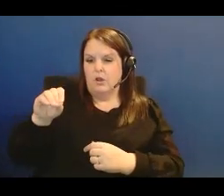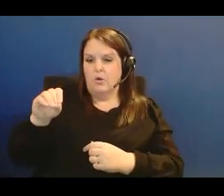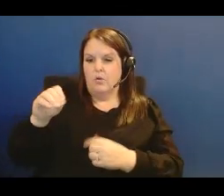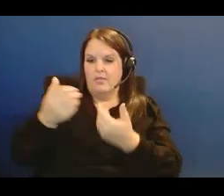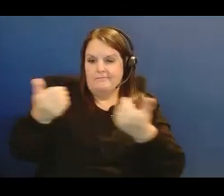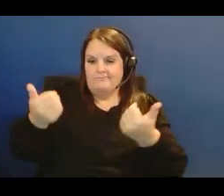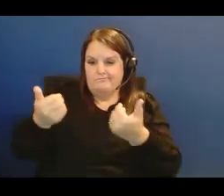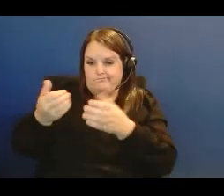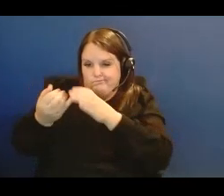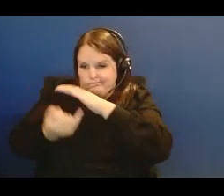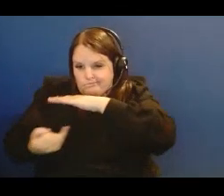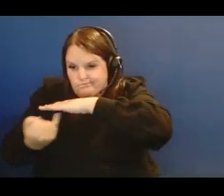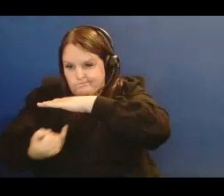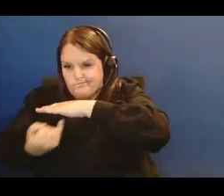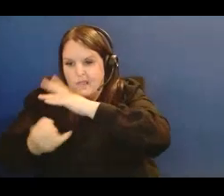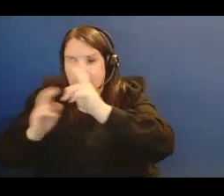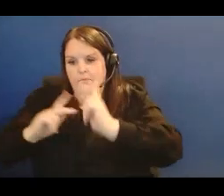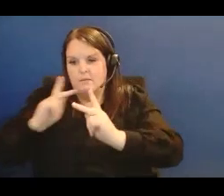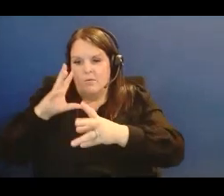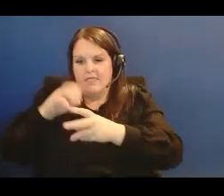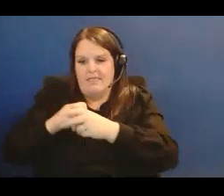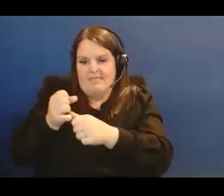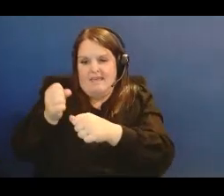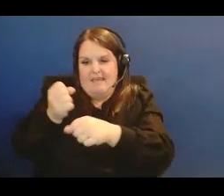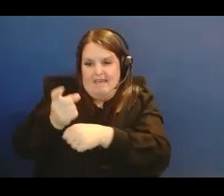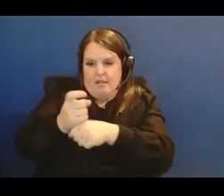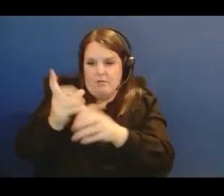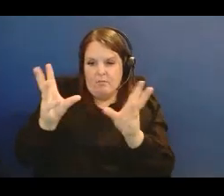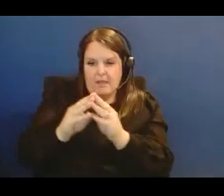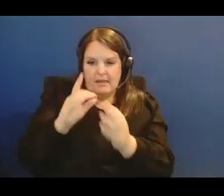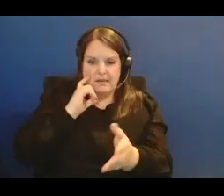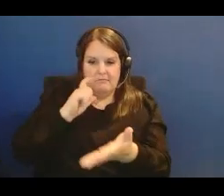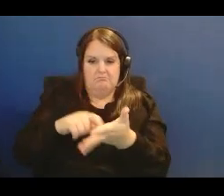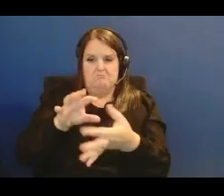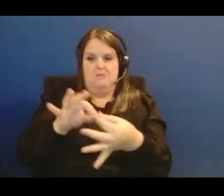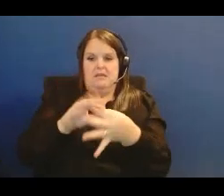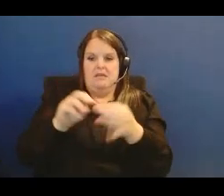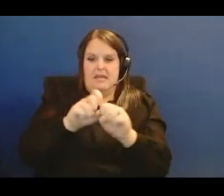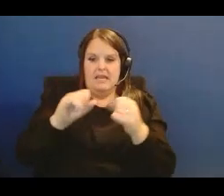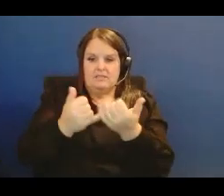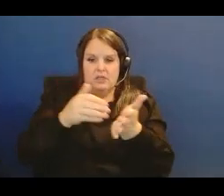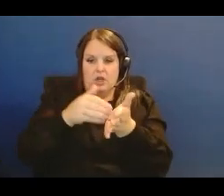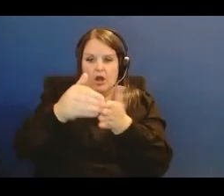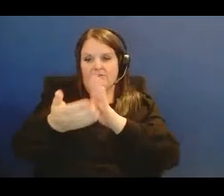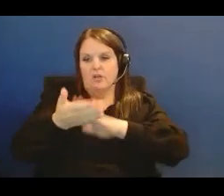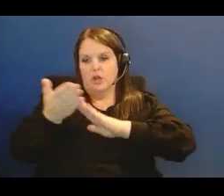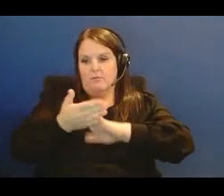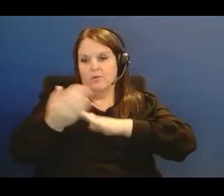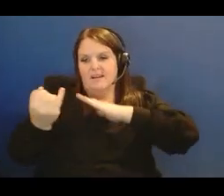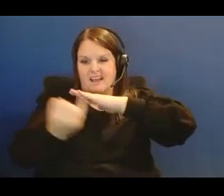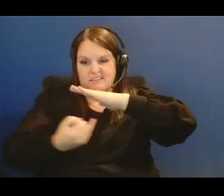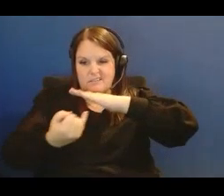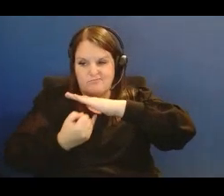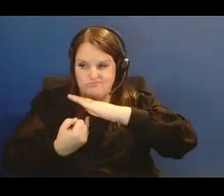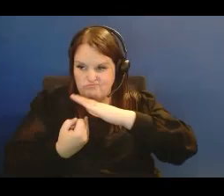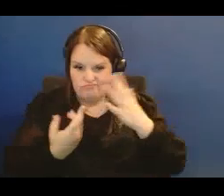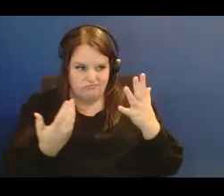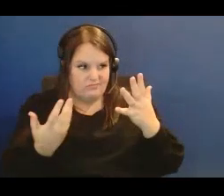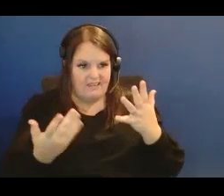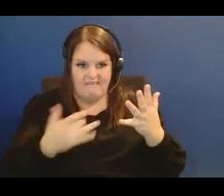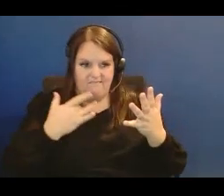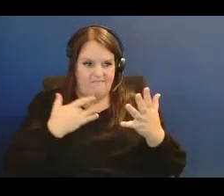The participants in the annual meeting noted that the agencies often operate in isolation, which can